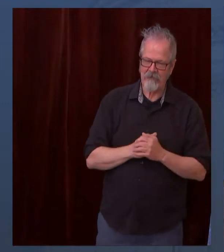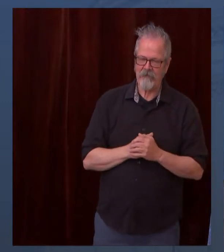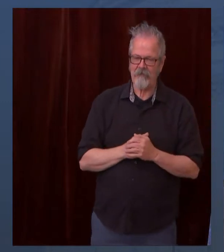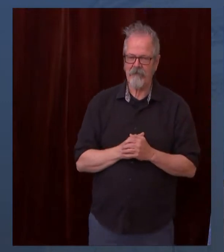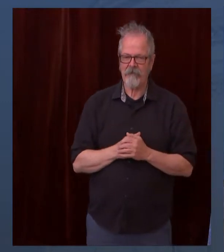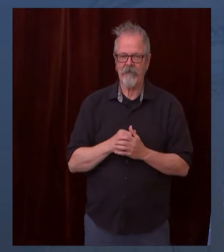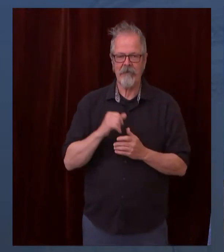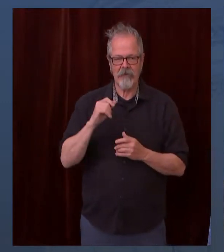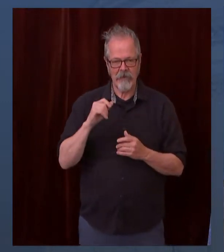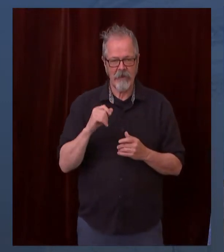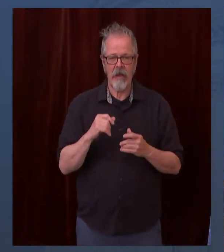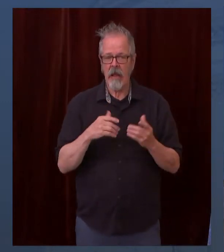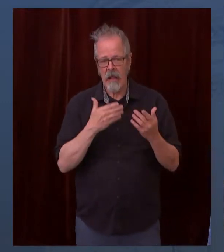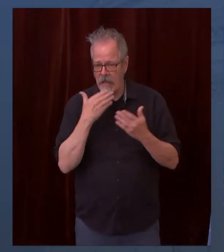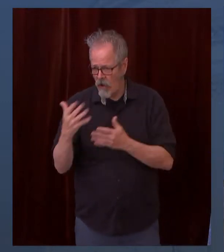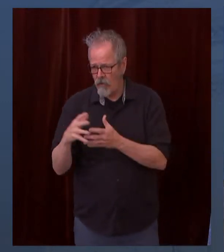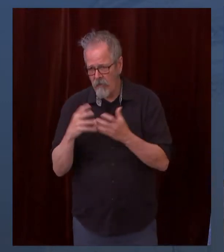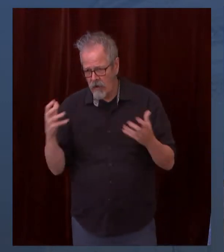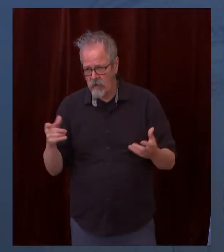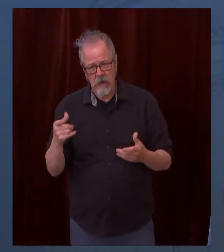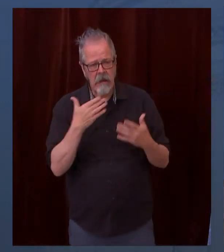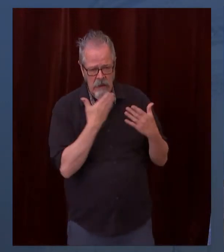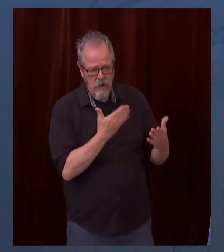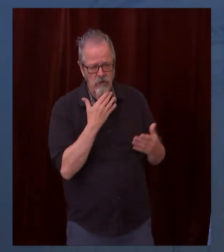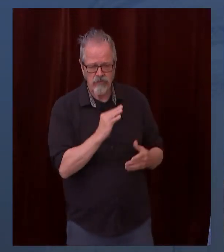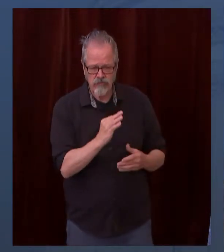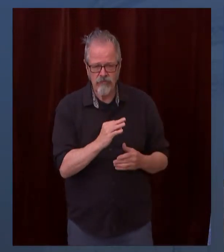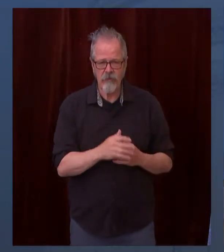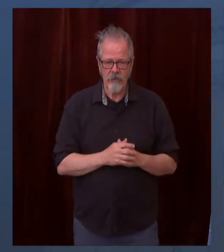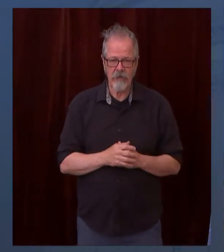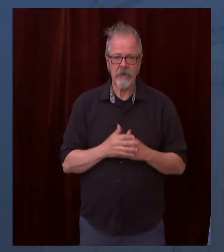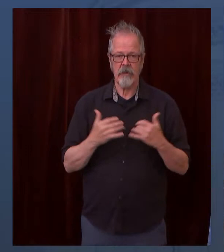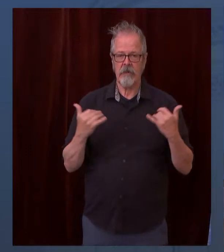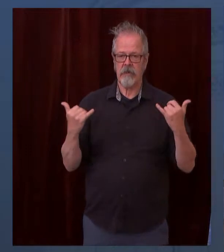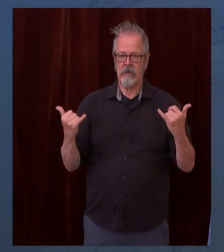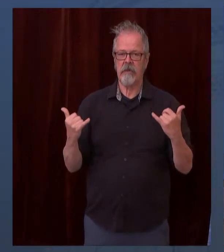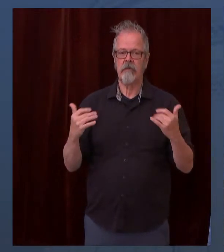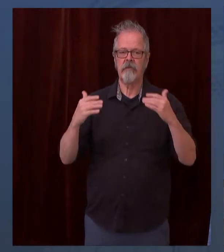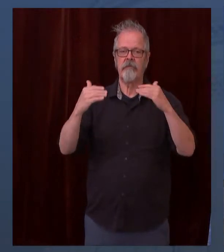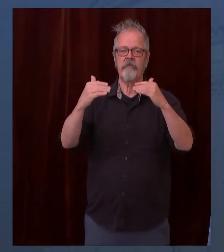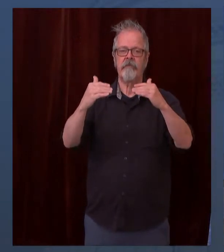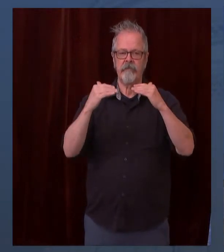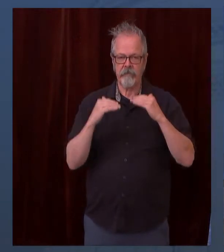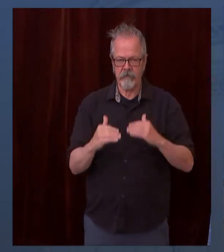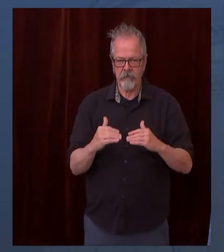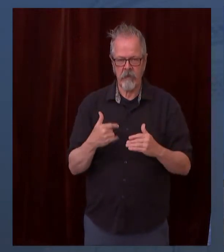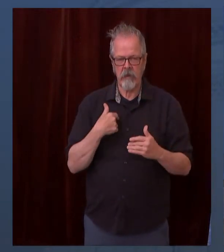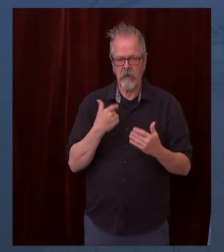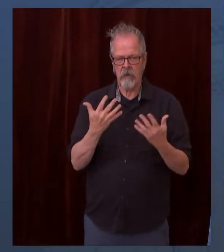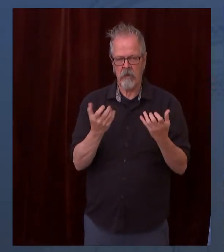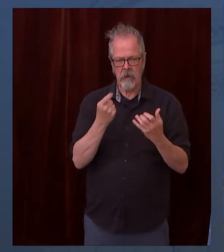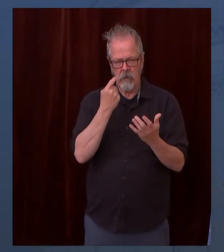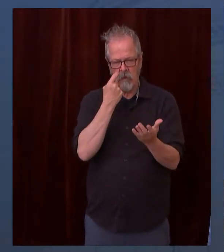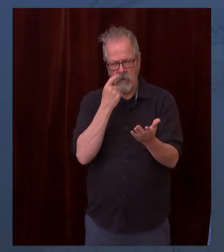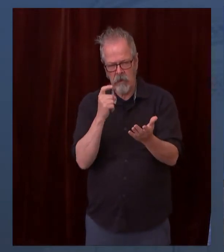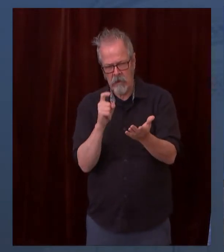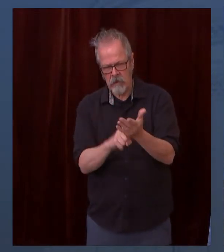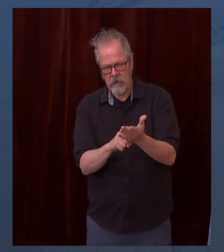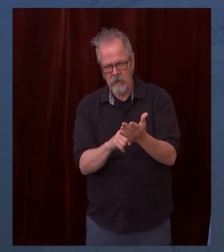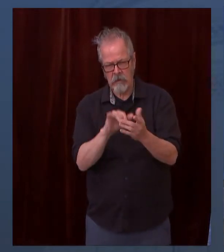Thank you. I'd like to acknowledge the situation at Hanford. We were informed today that there is